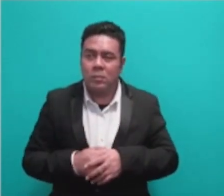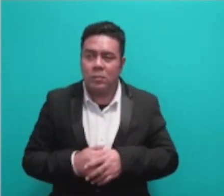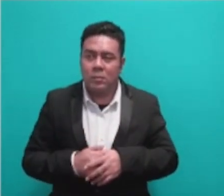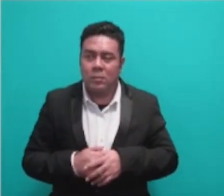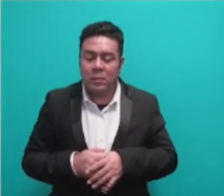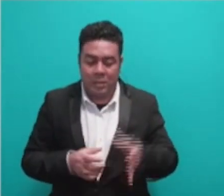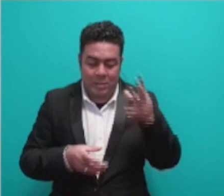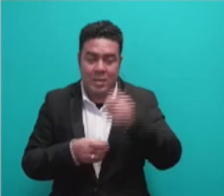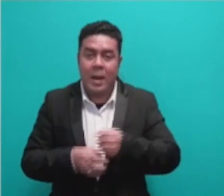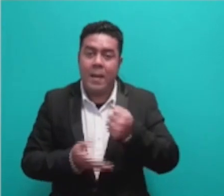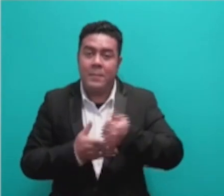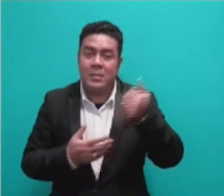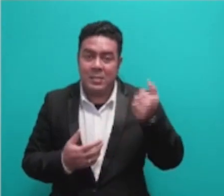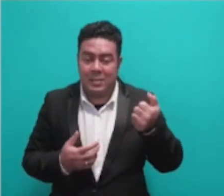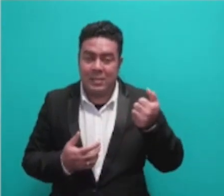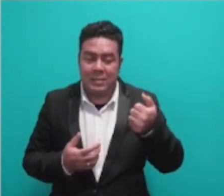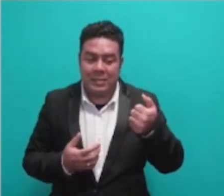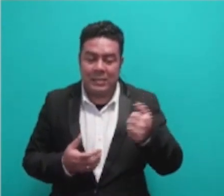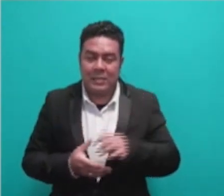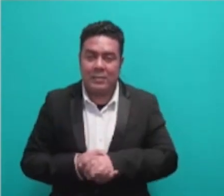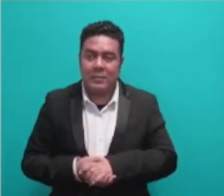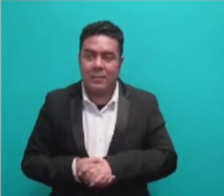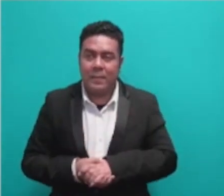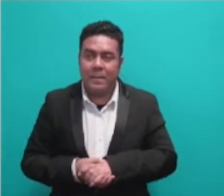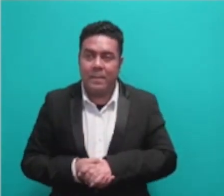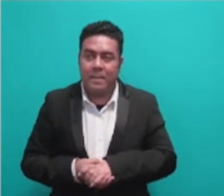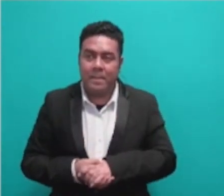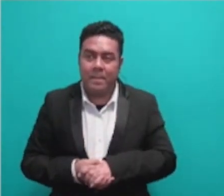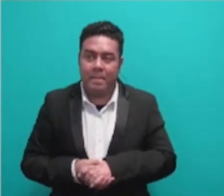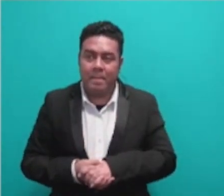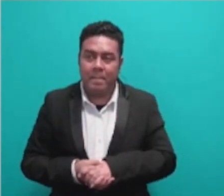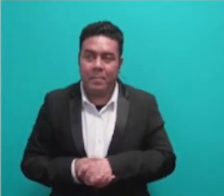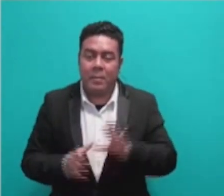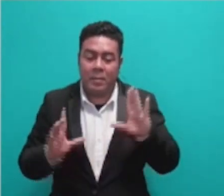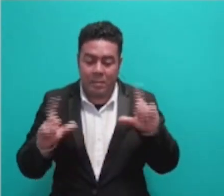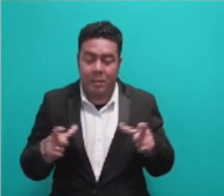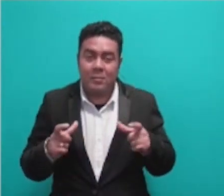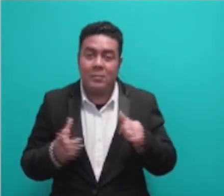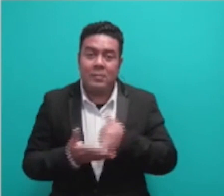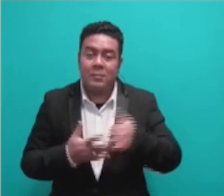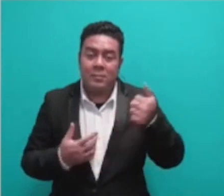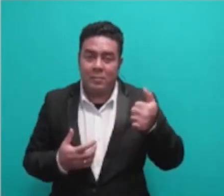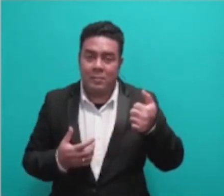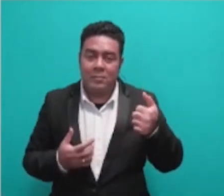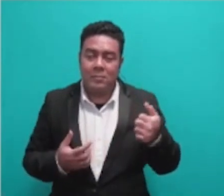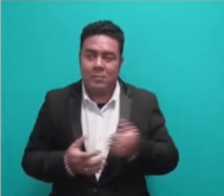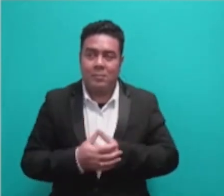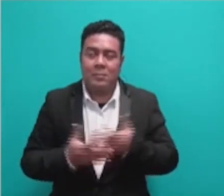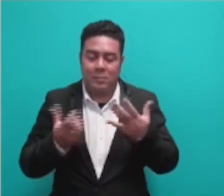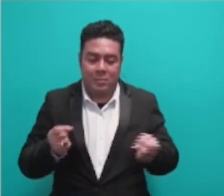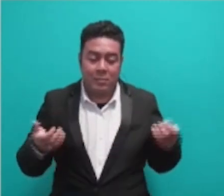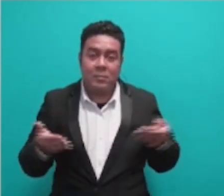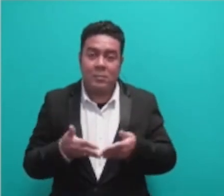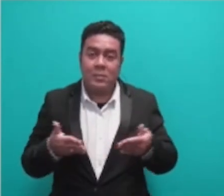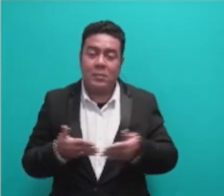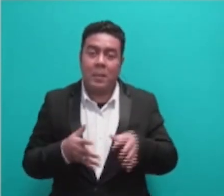in clause number 6. Clause number 6. That is in clause number 6, where you have the introduction of a